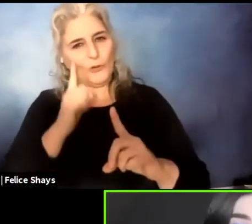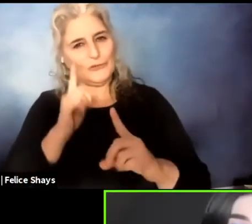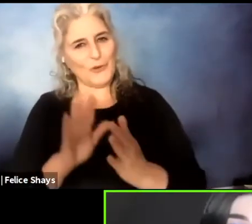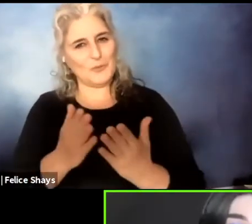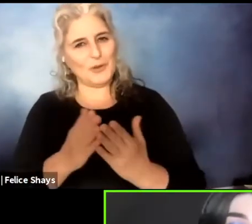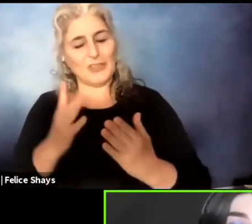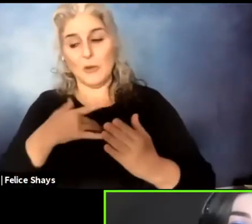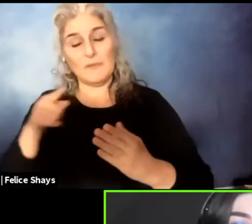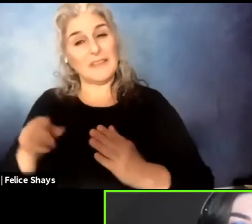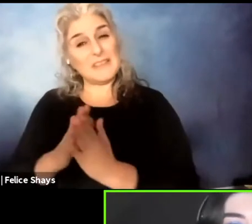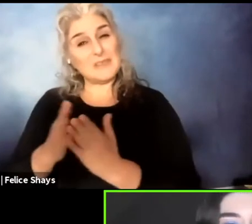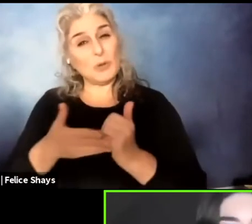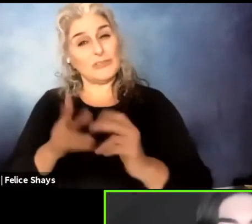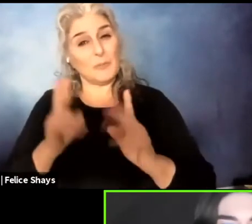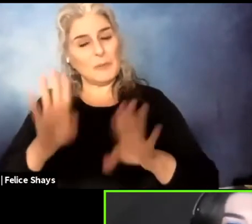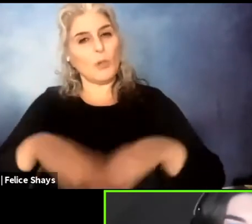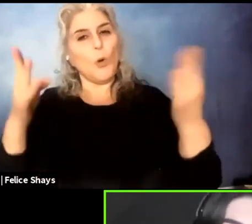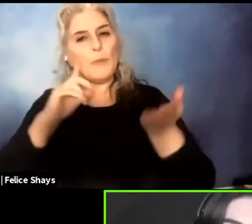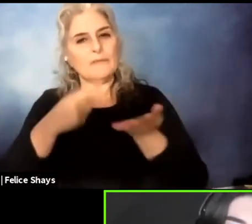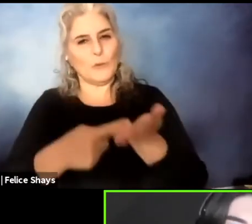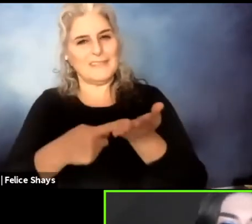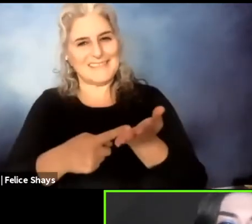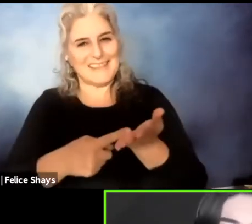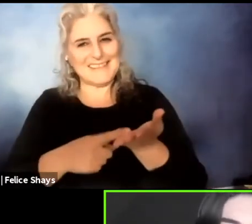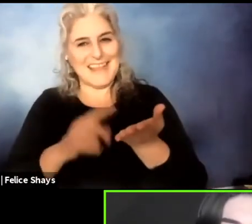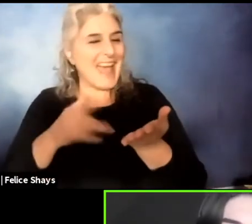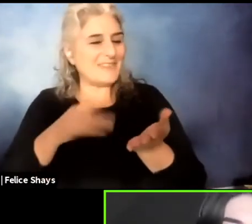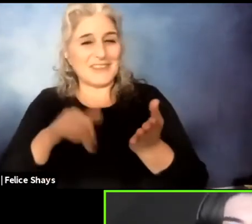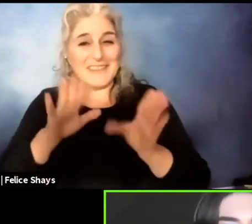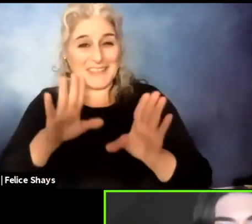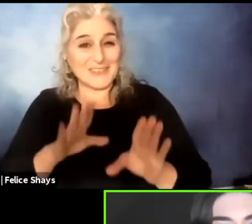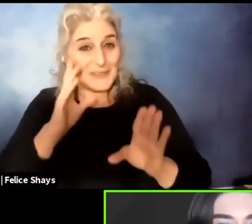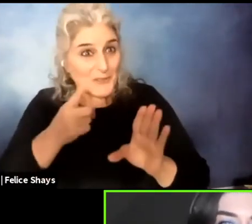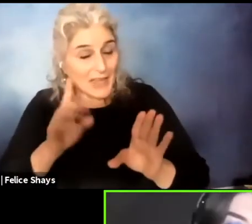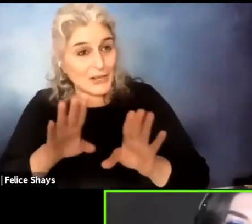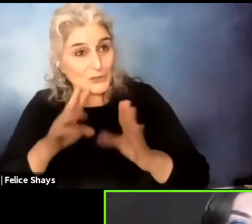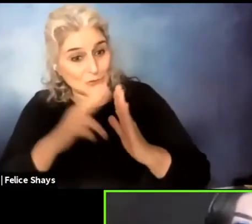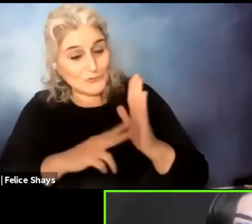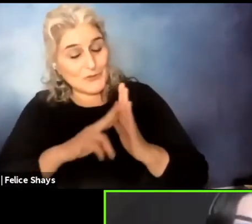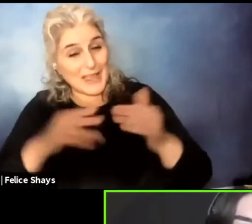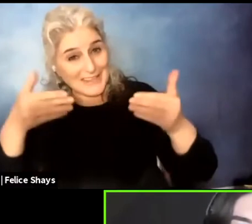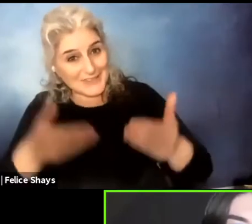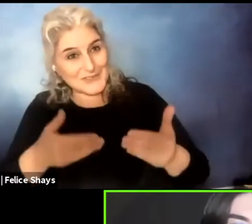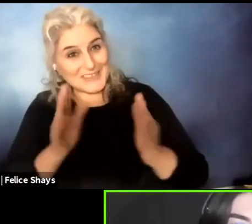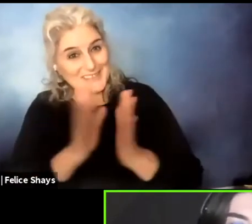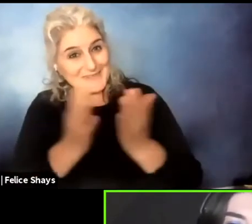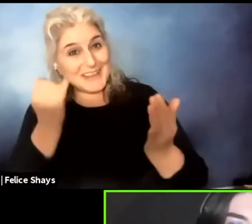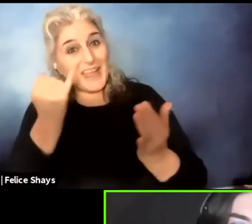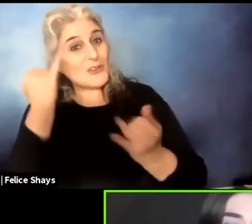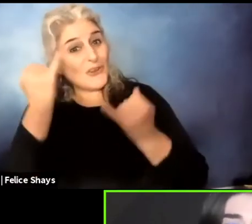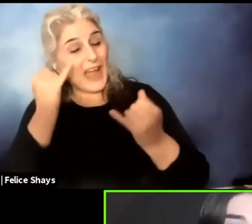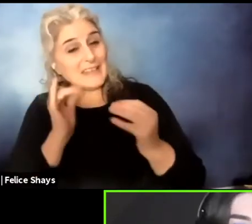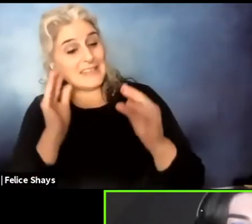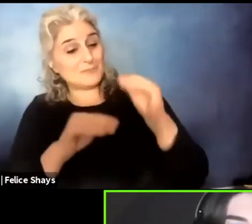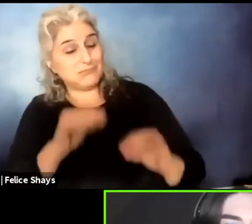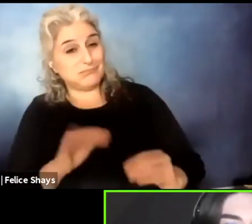for a conversation, which is why it's so great that when you read out the beginning of the book, you introduced some of your own ideas, because it can't